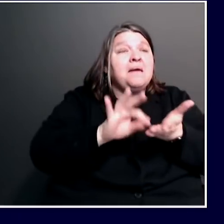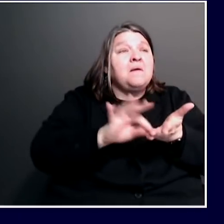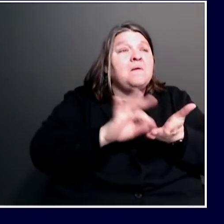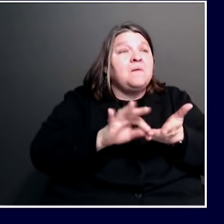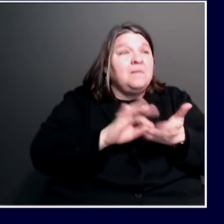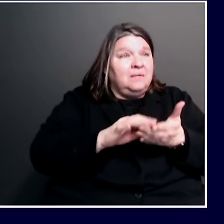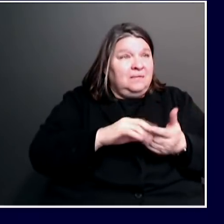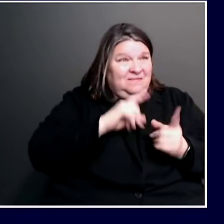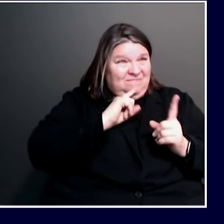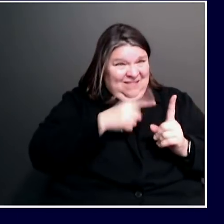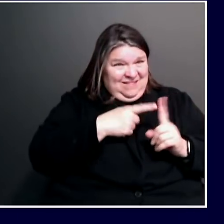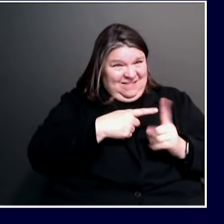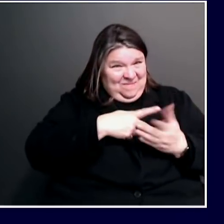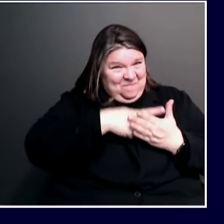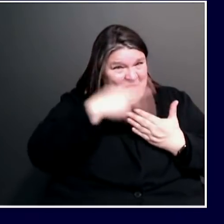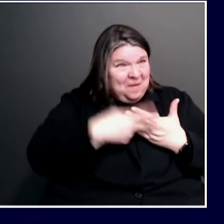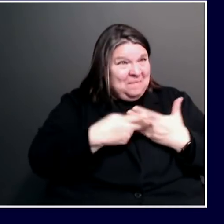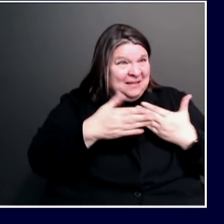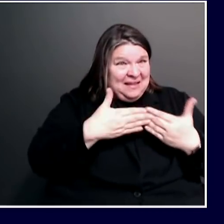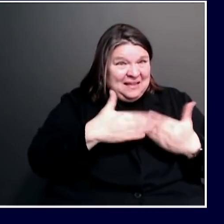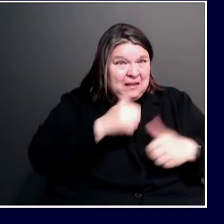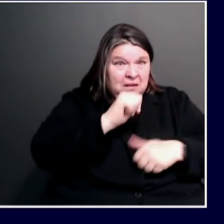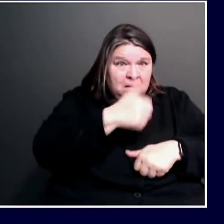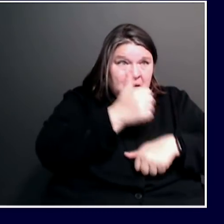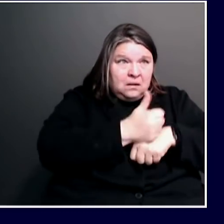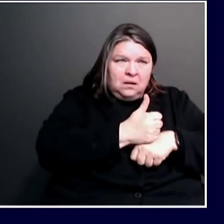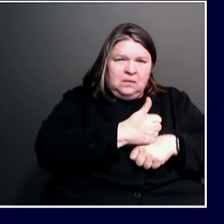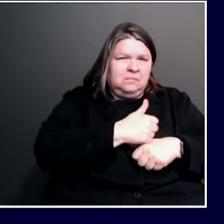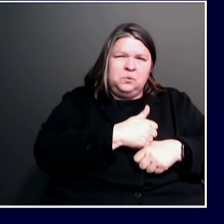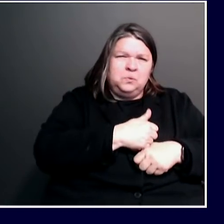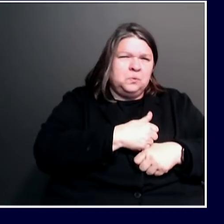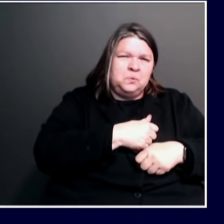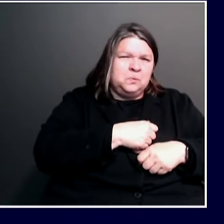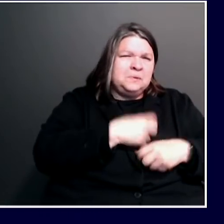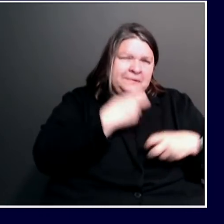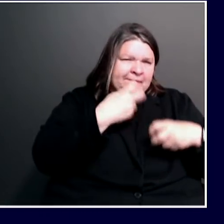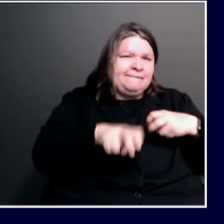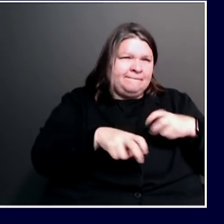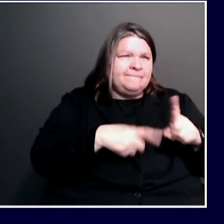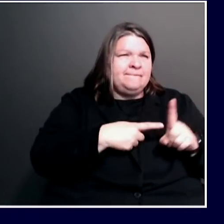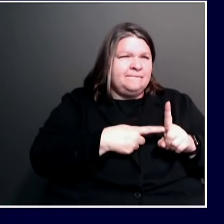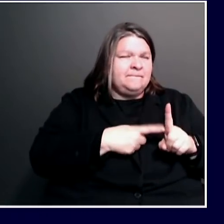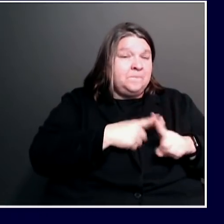on a switch. It's going to be tough, but that's what we would be taking into account.